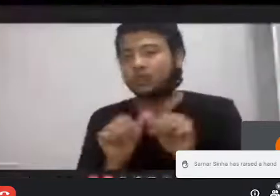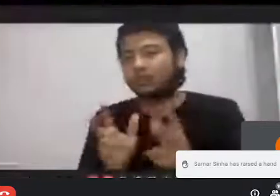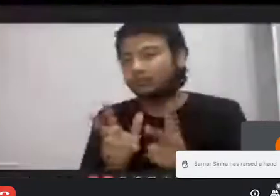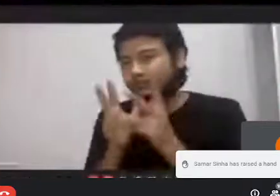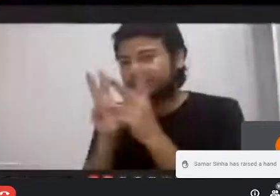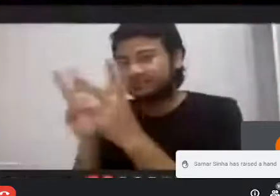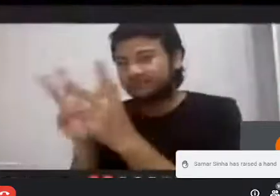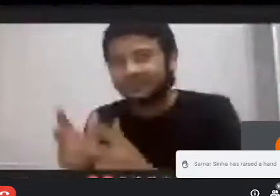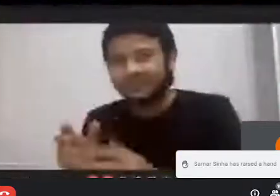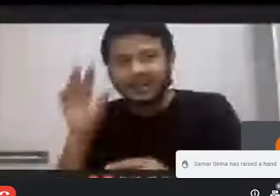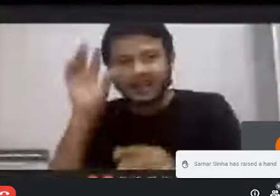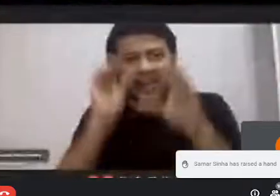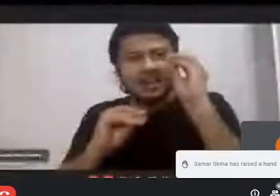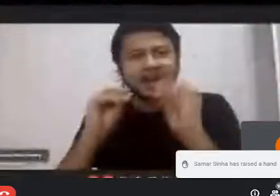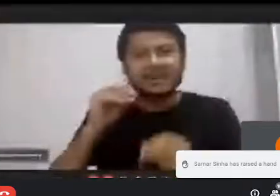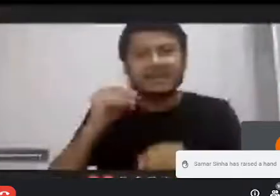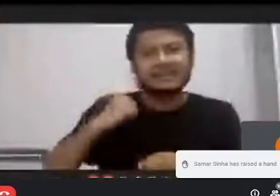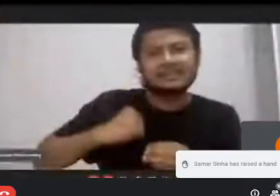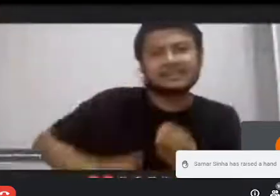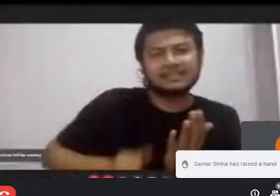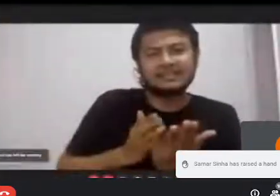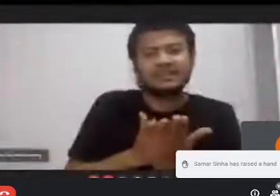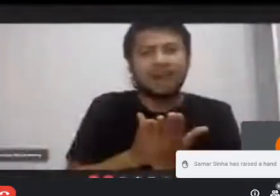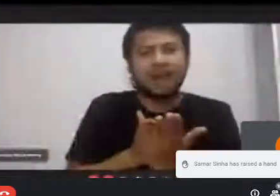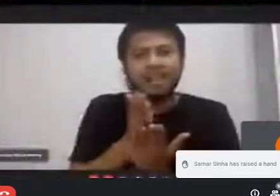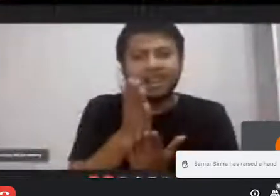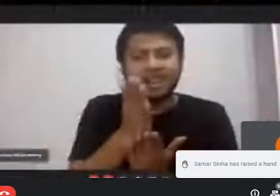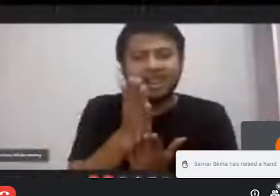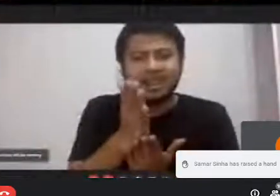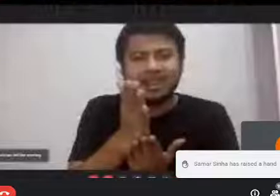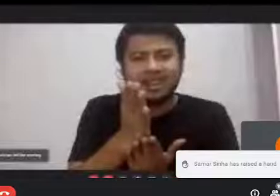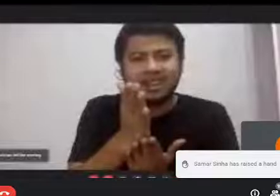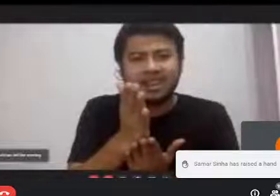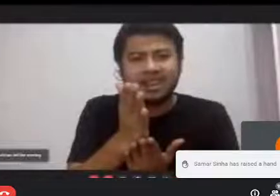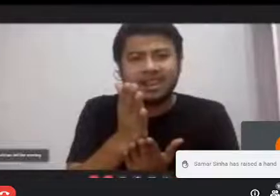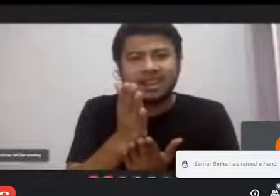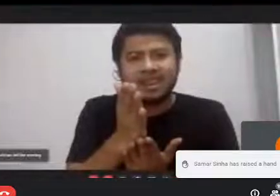by male or female learners?